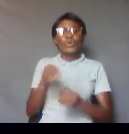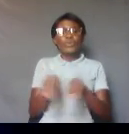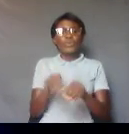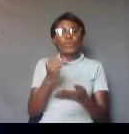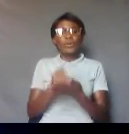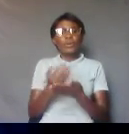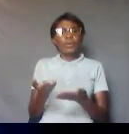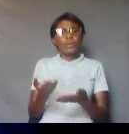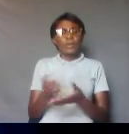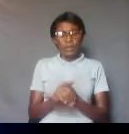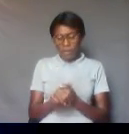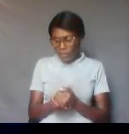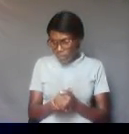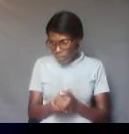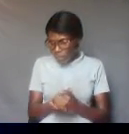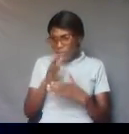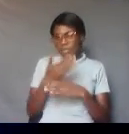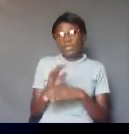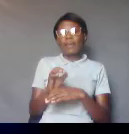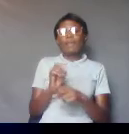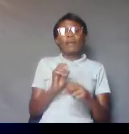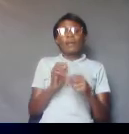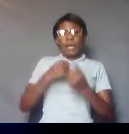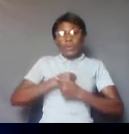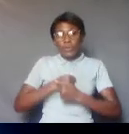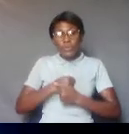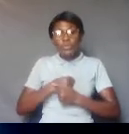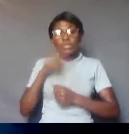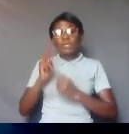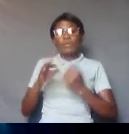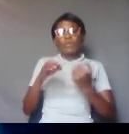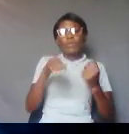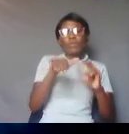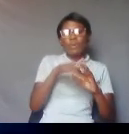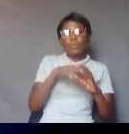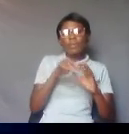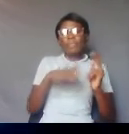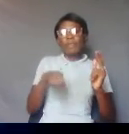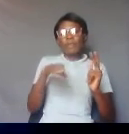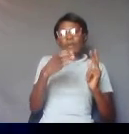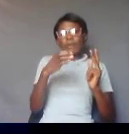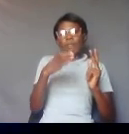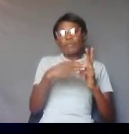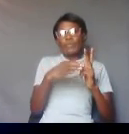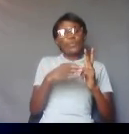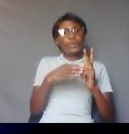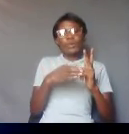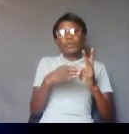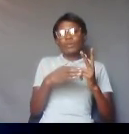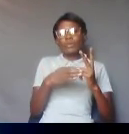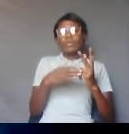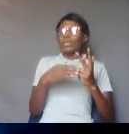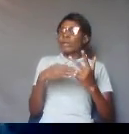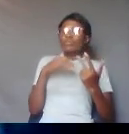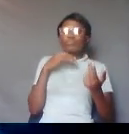went wrong per se with this child who is born different from their parents. So the question of who was